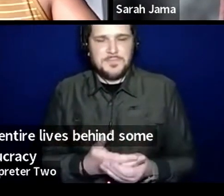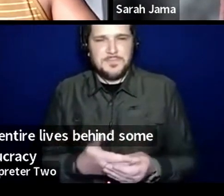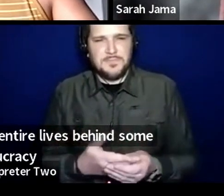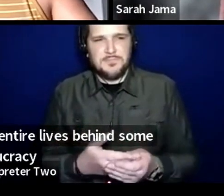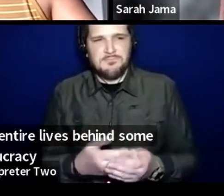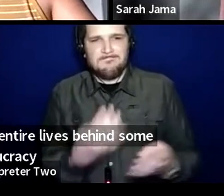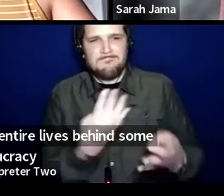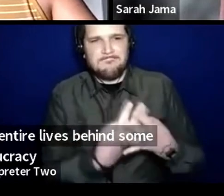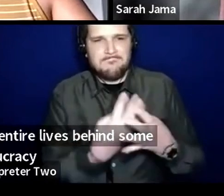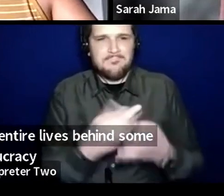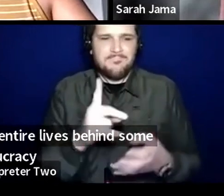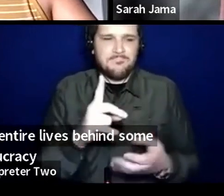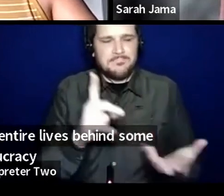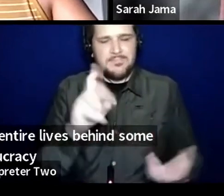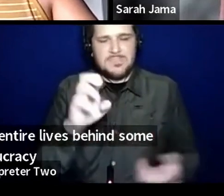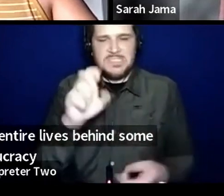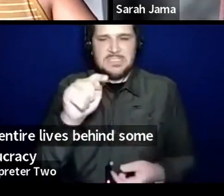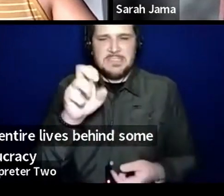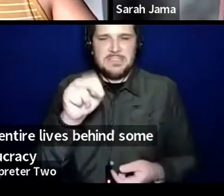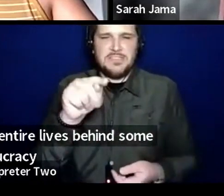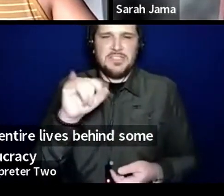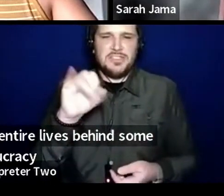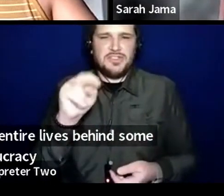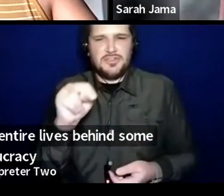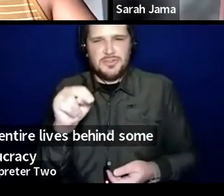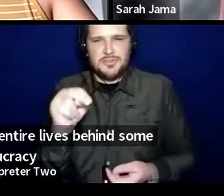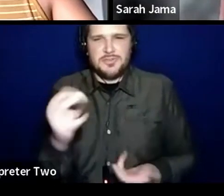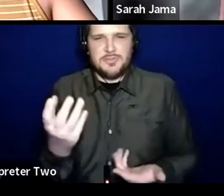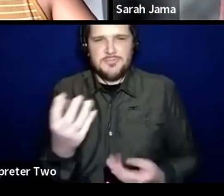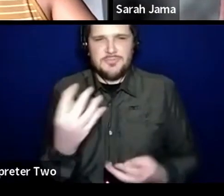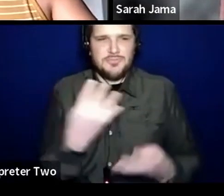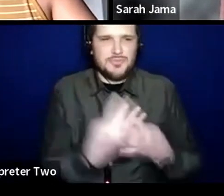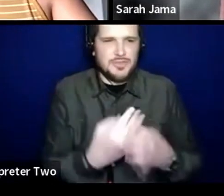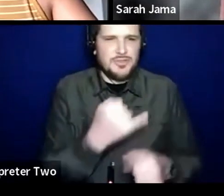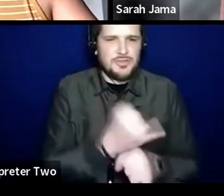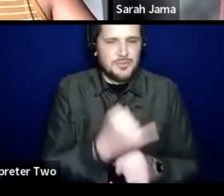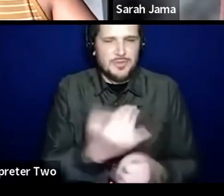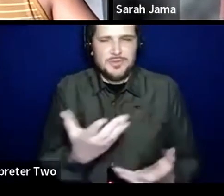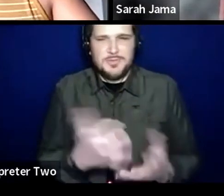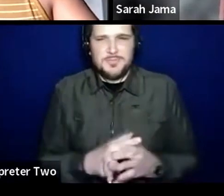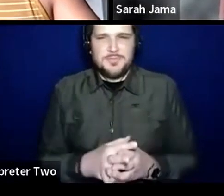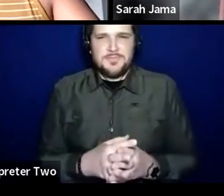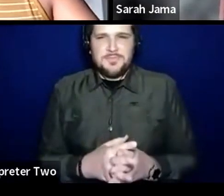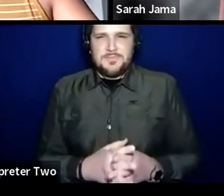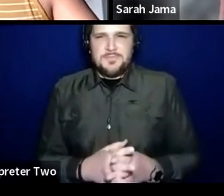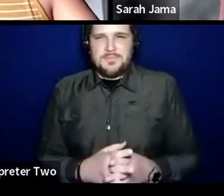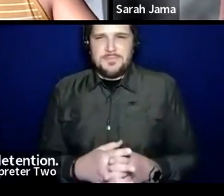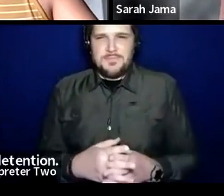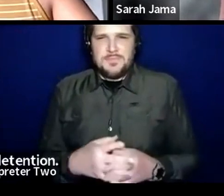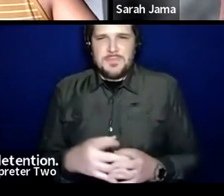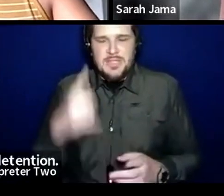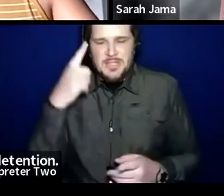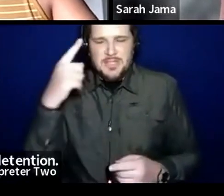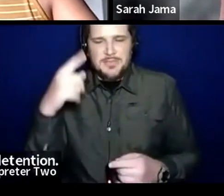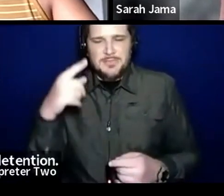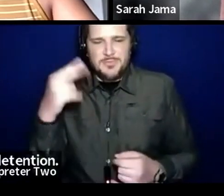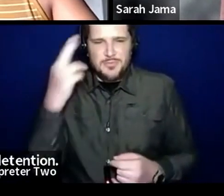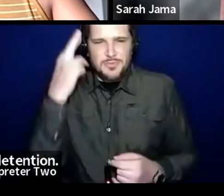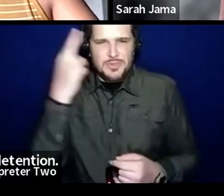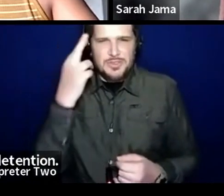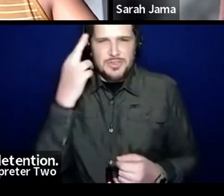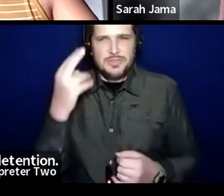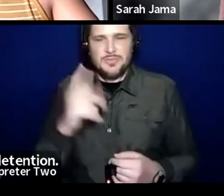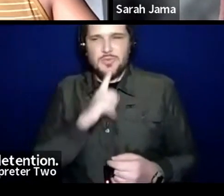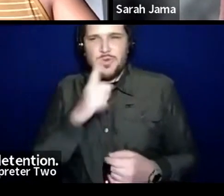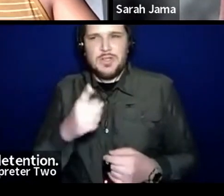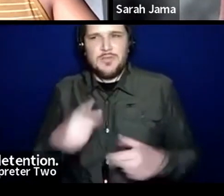detention. And so, yeah, I think recognizing the realities of life in institutions,